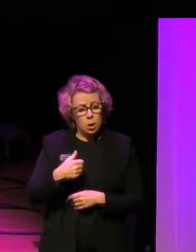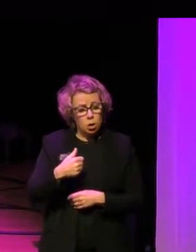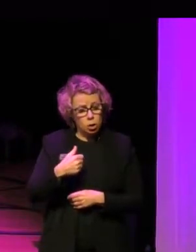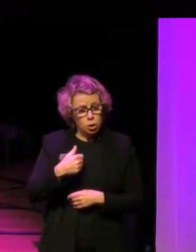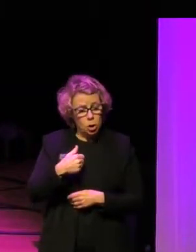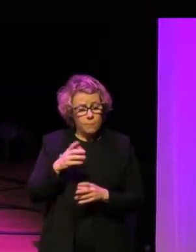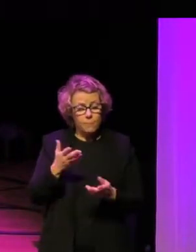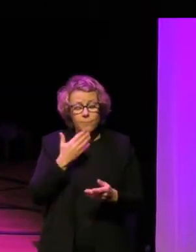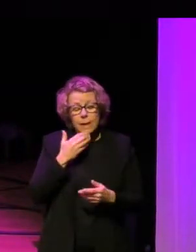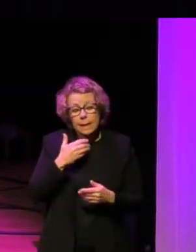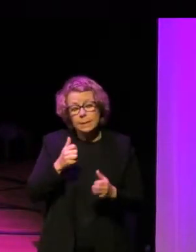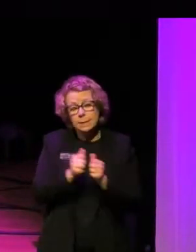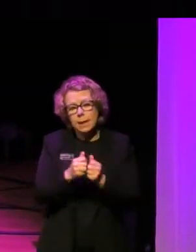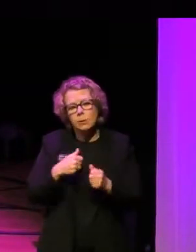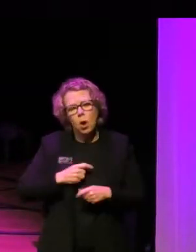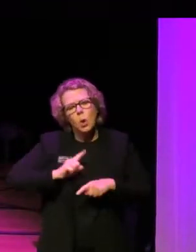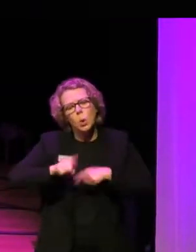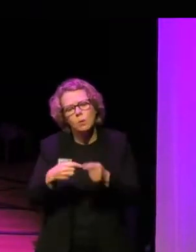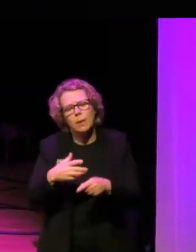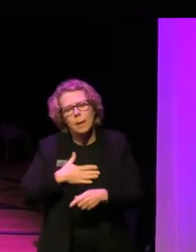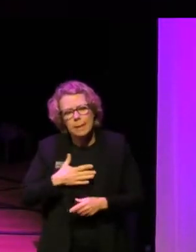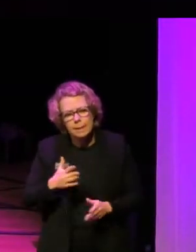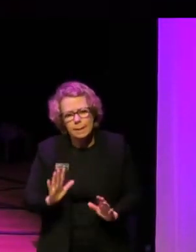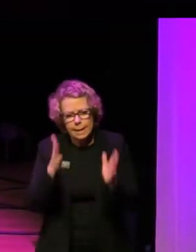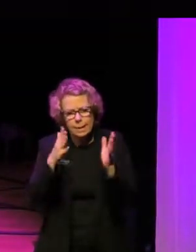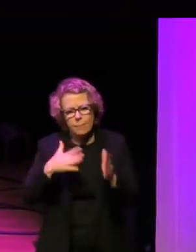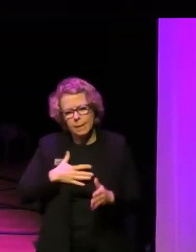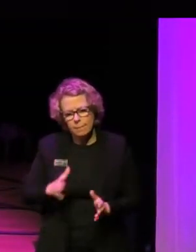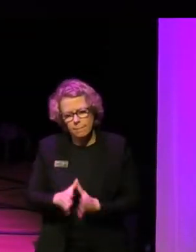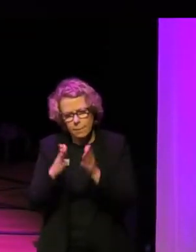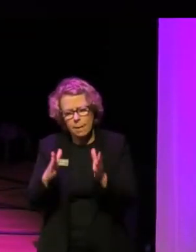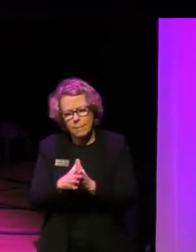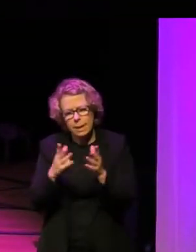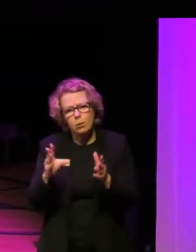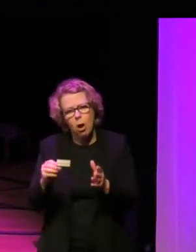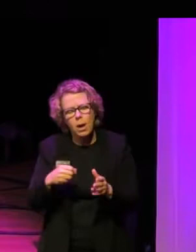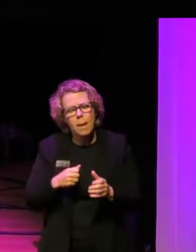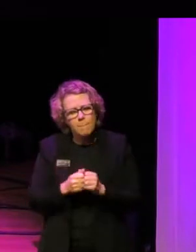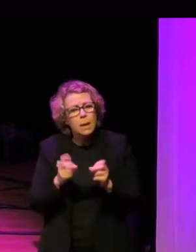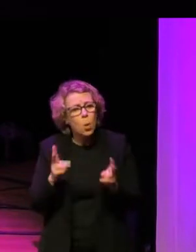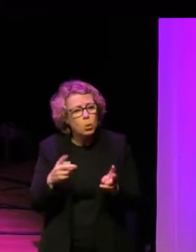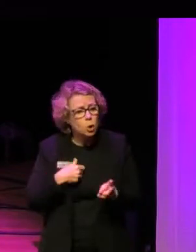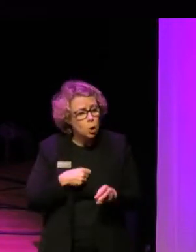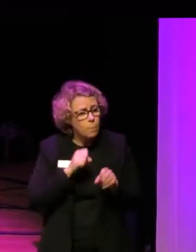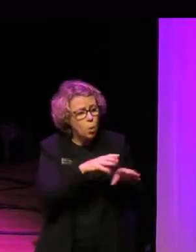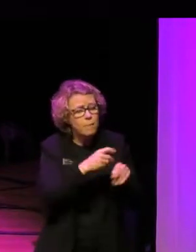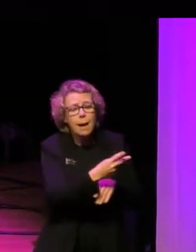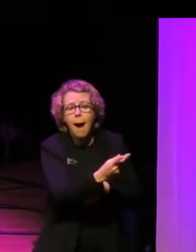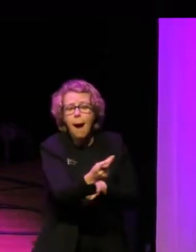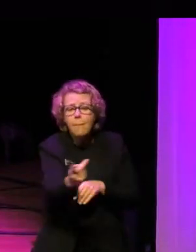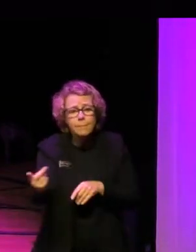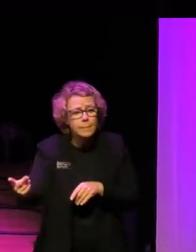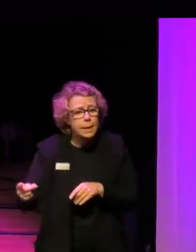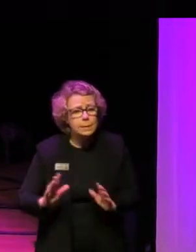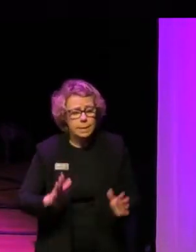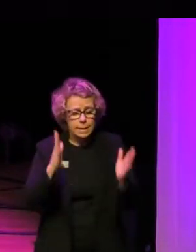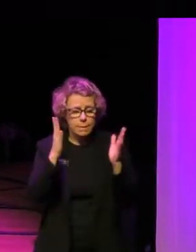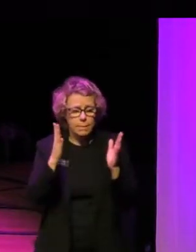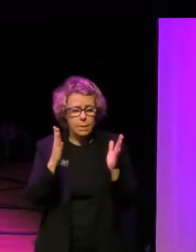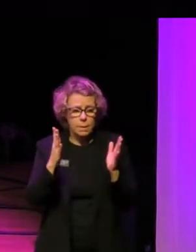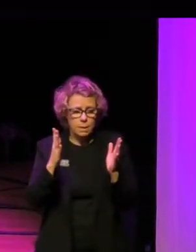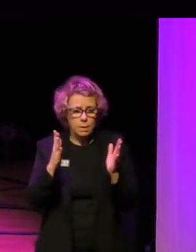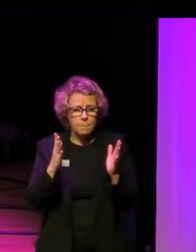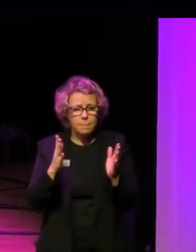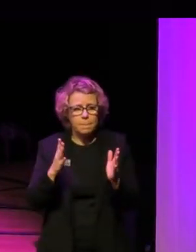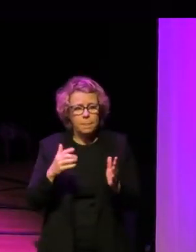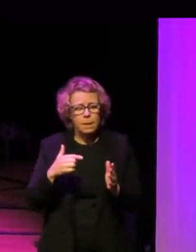I improving my life? In what way am I improving the life of my family? But in what way am I improving everyone's life? Because the paradigm